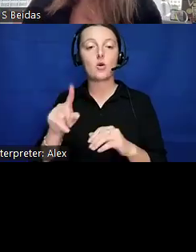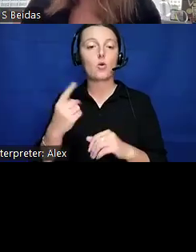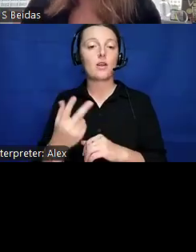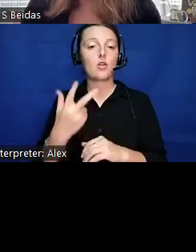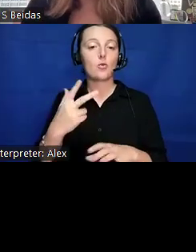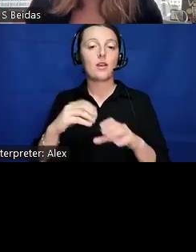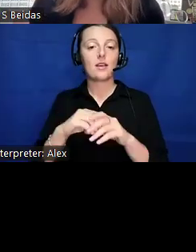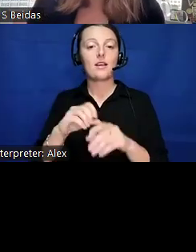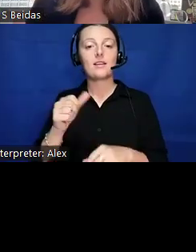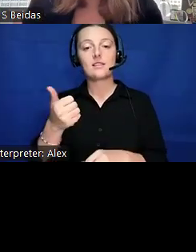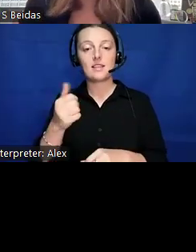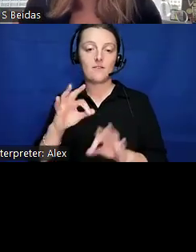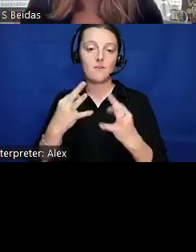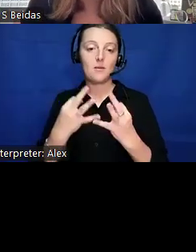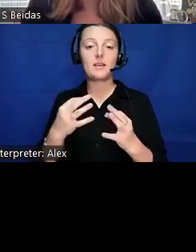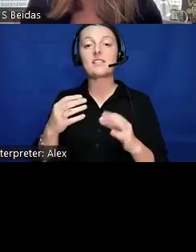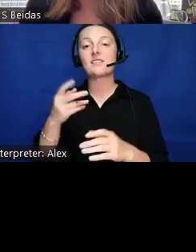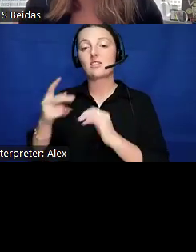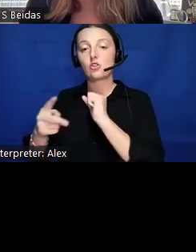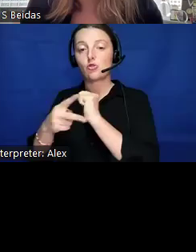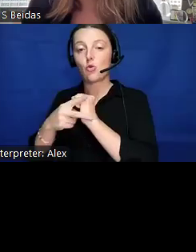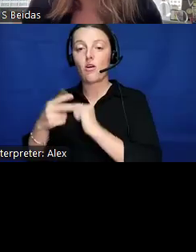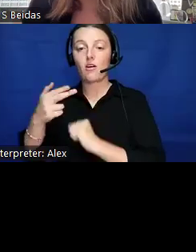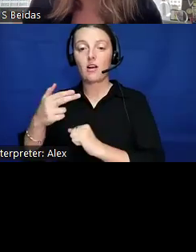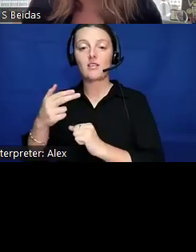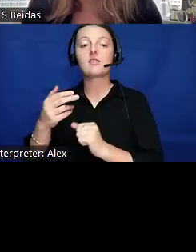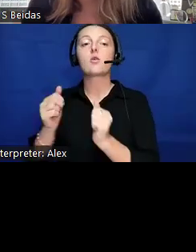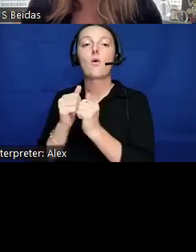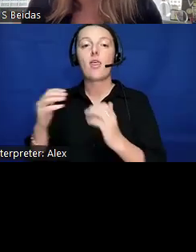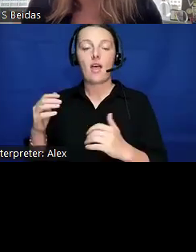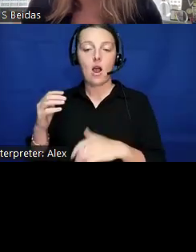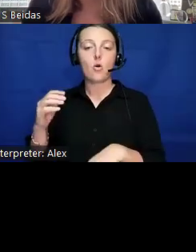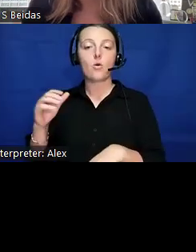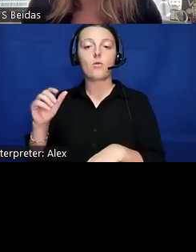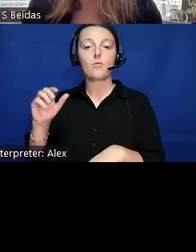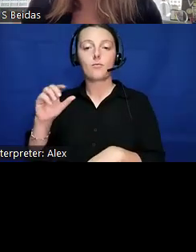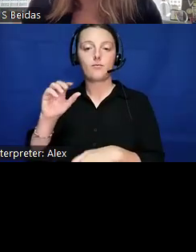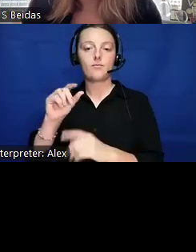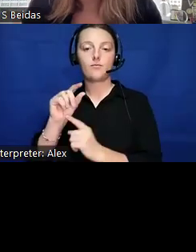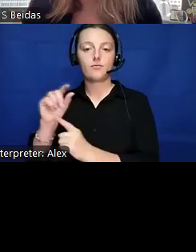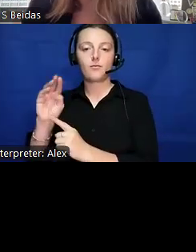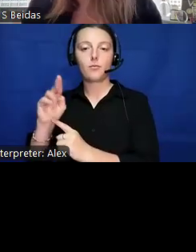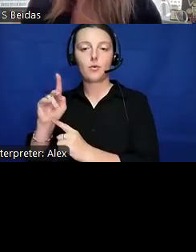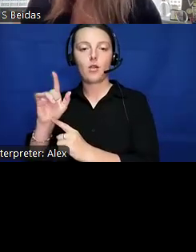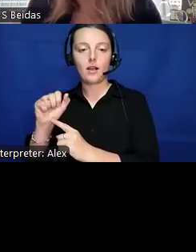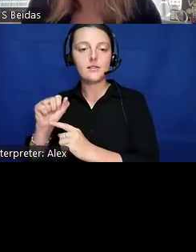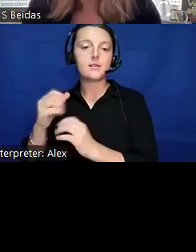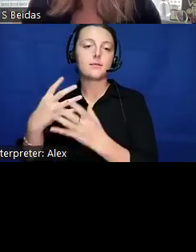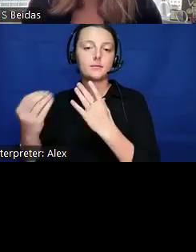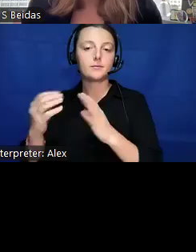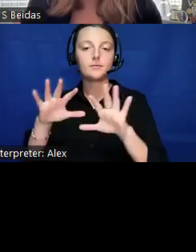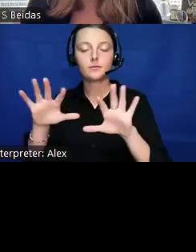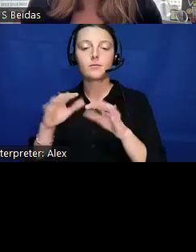stored separately. So this really offers a modifiable target for firearm injury and death here in the United States. And there's been some